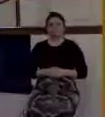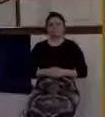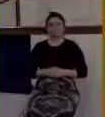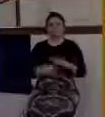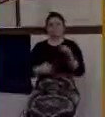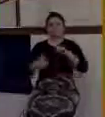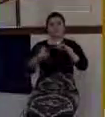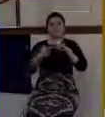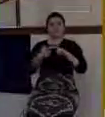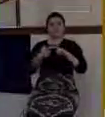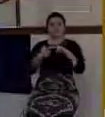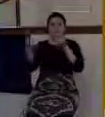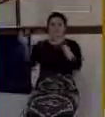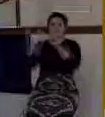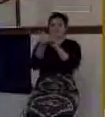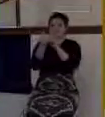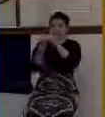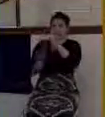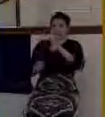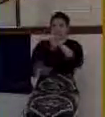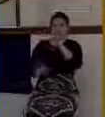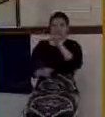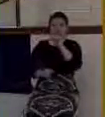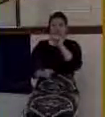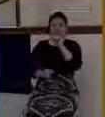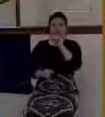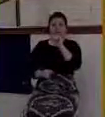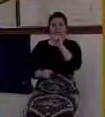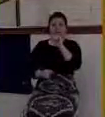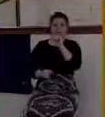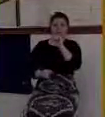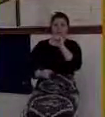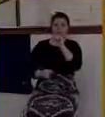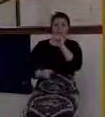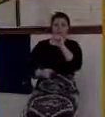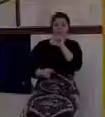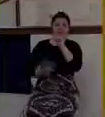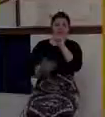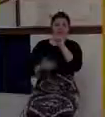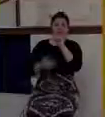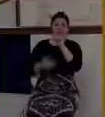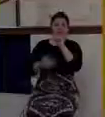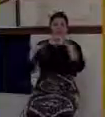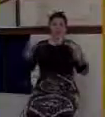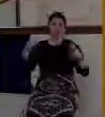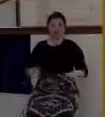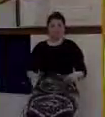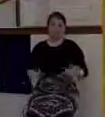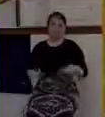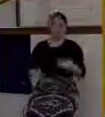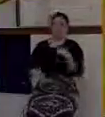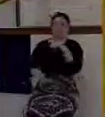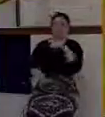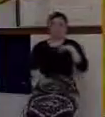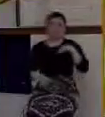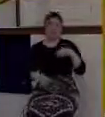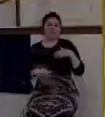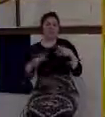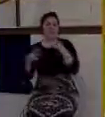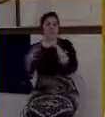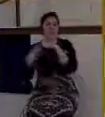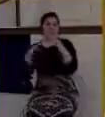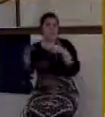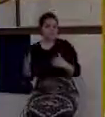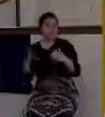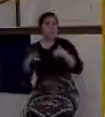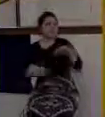the Sadducees, which say there is no resurrection. And they asked him, saying, Master, Moses wrote unto us, if a man's brother